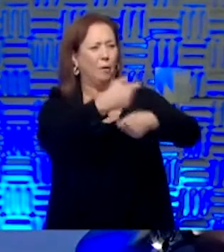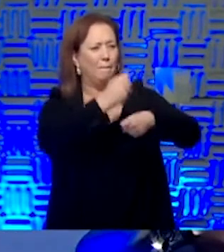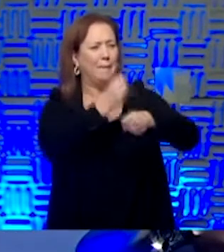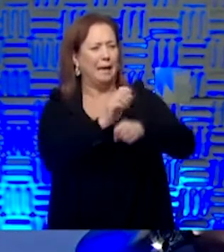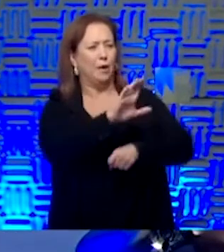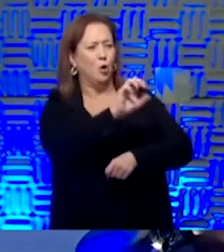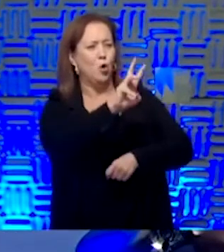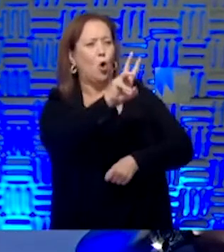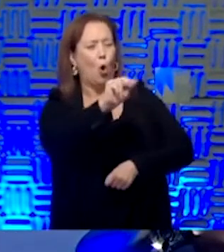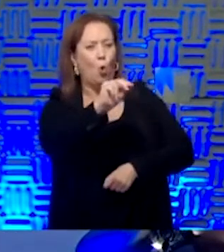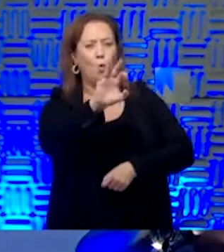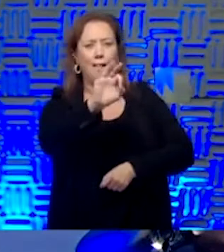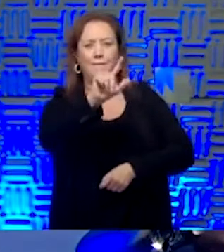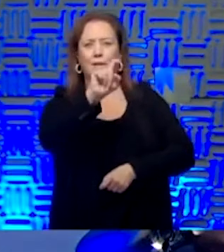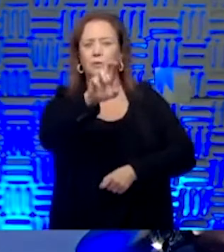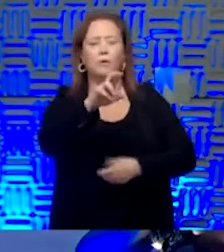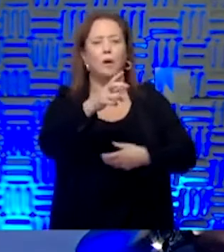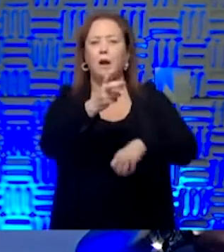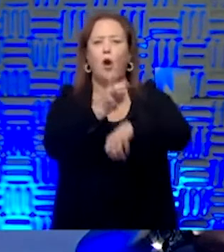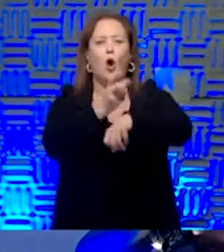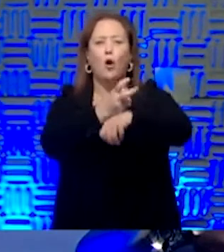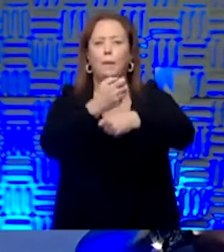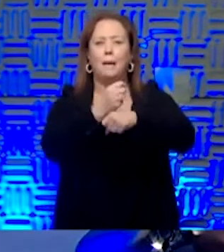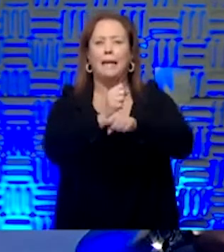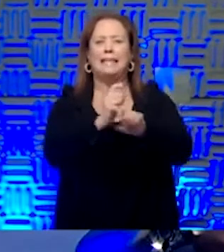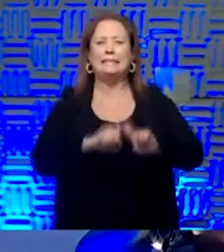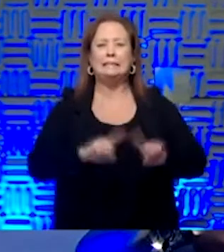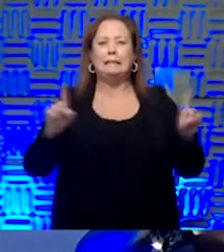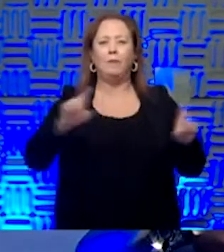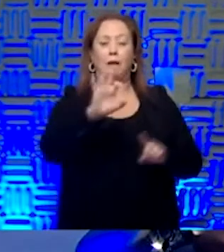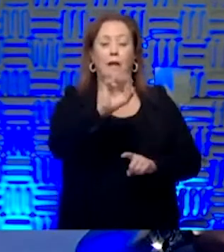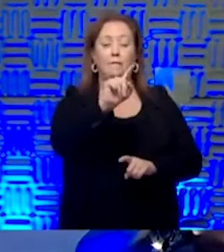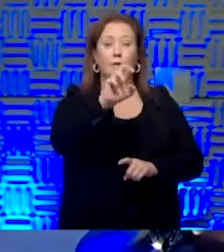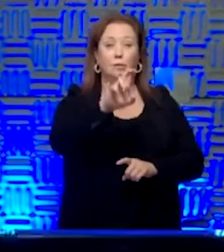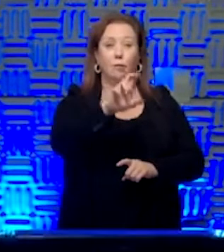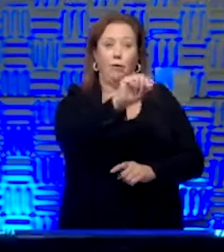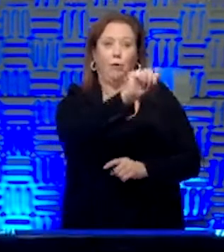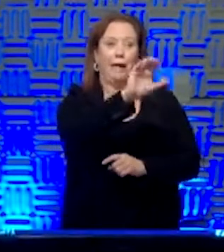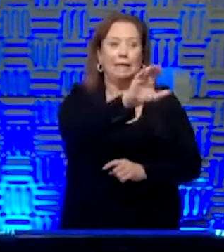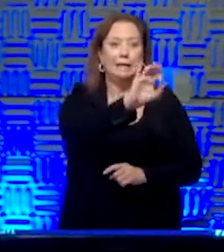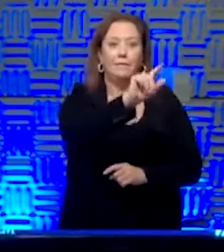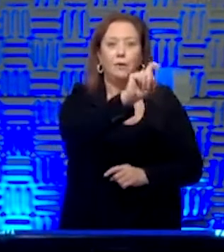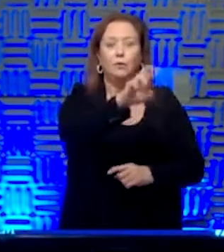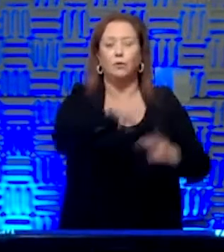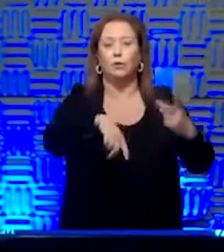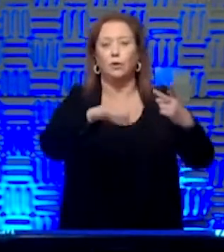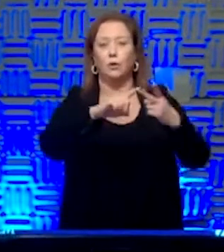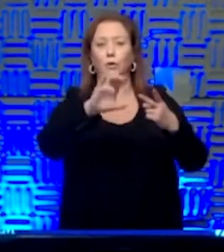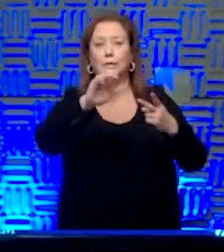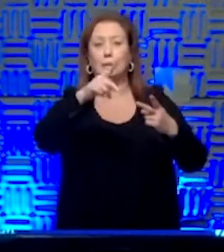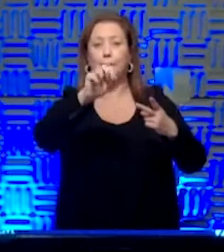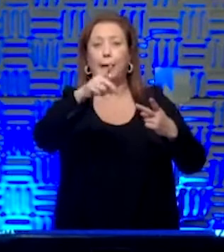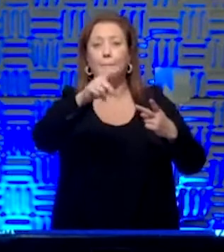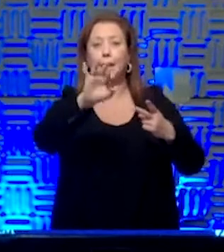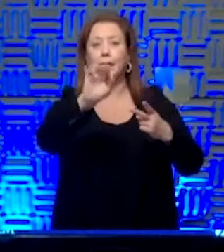filter. It's very different to have a filter on your air conditioner or your CPAP machine or something like that, and